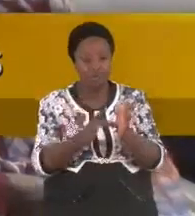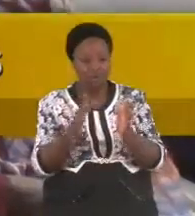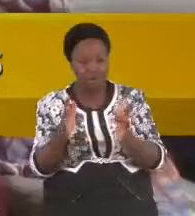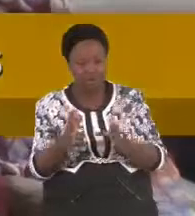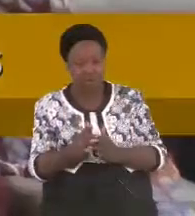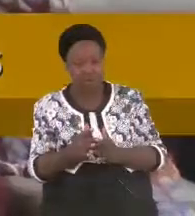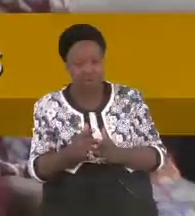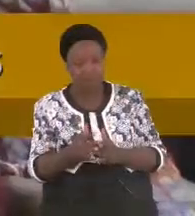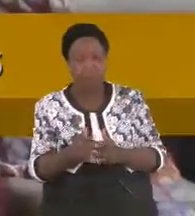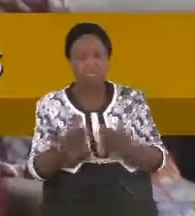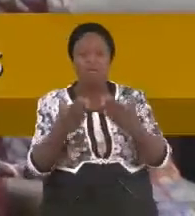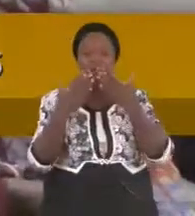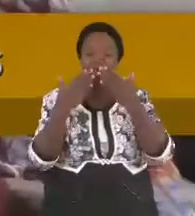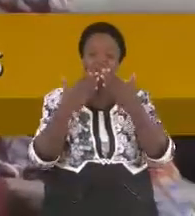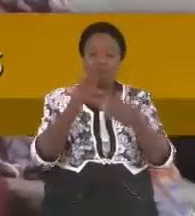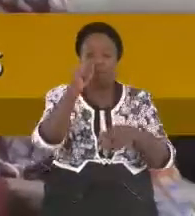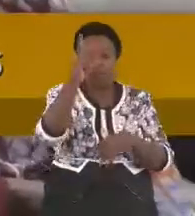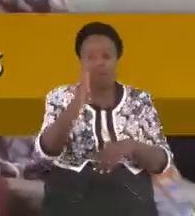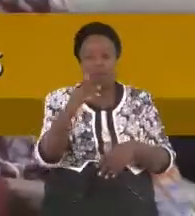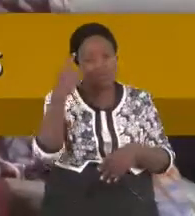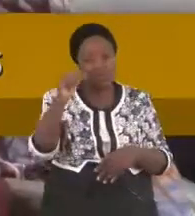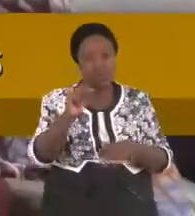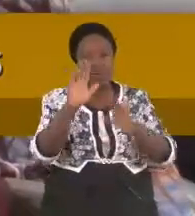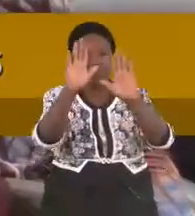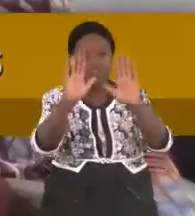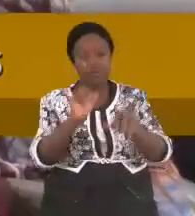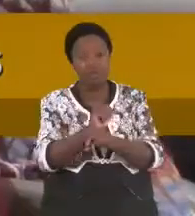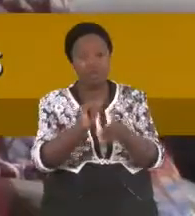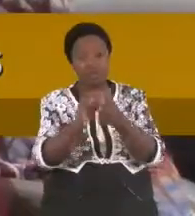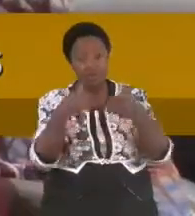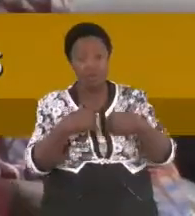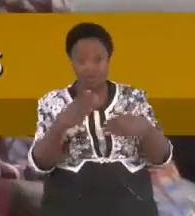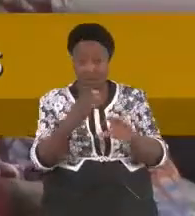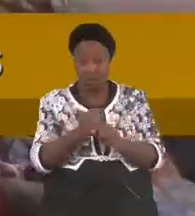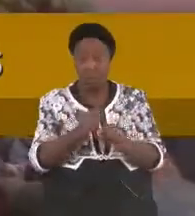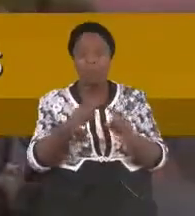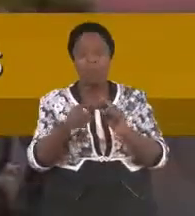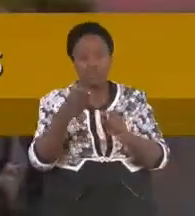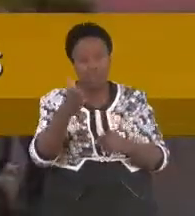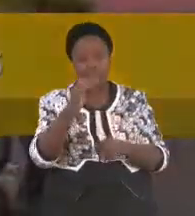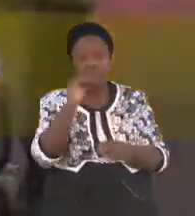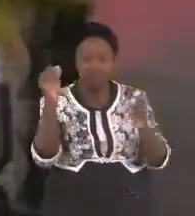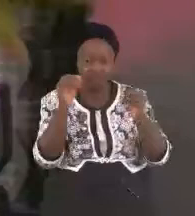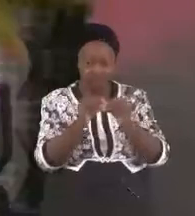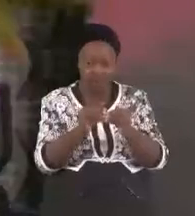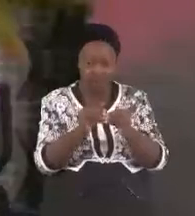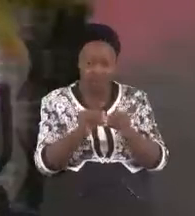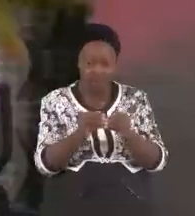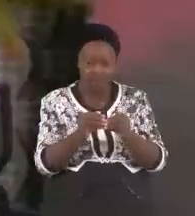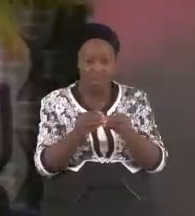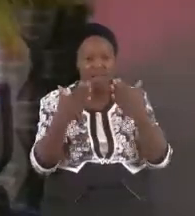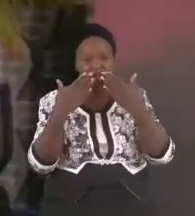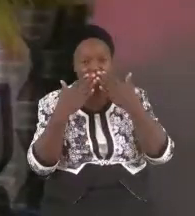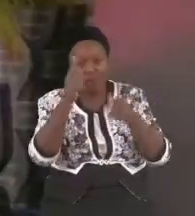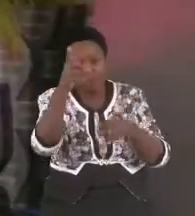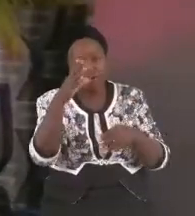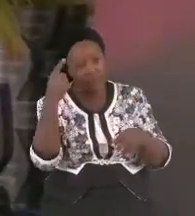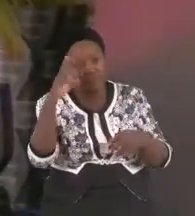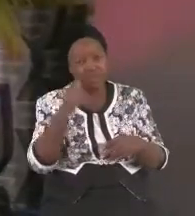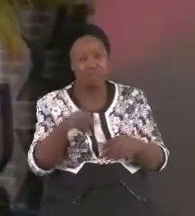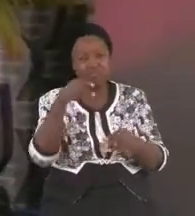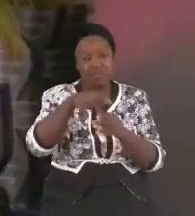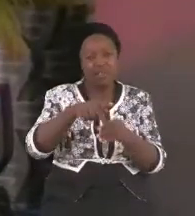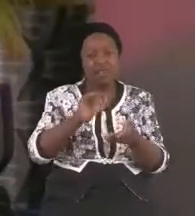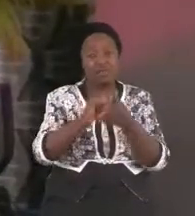but there is more. Thank God for the impartation you have got, but there is more. Thank God for all